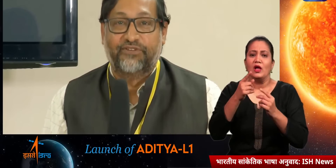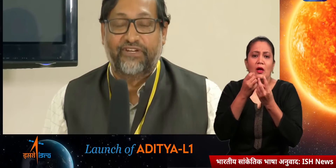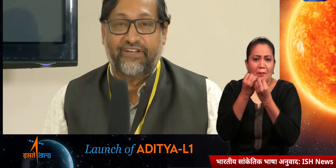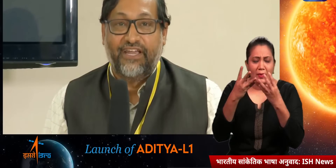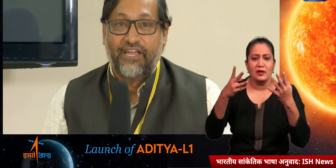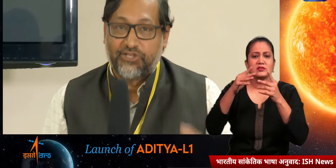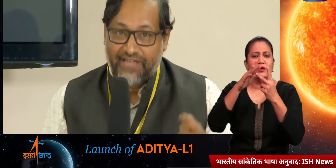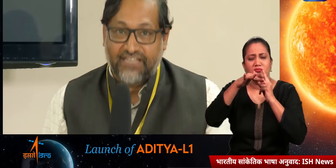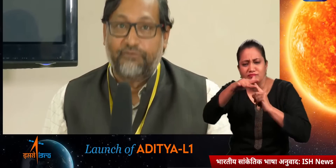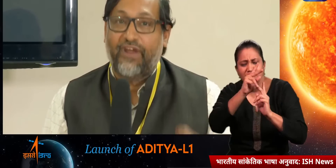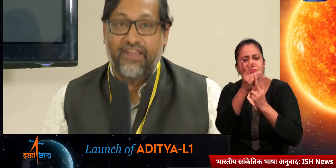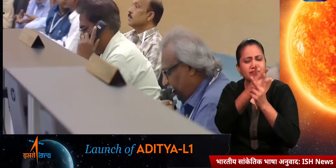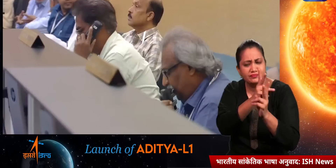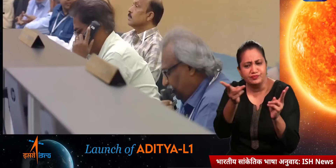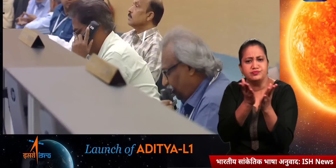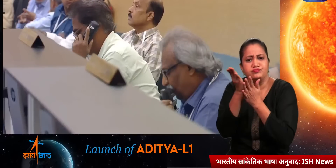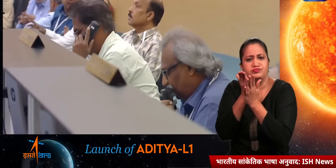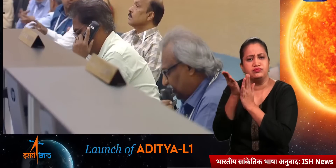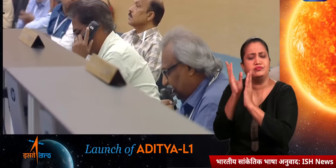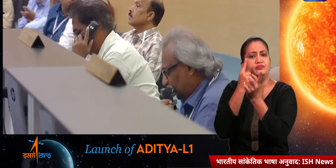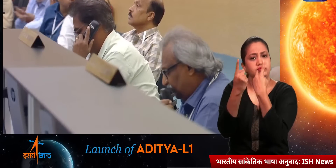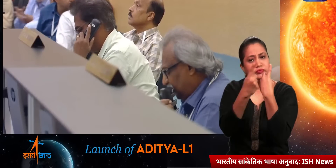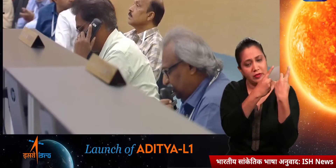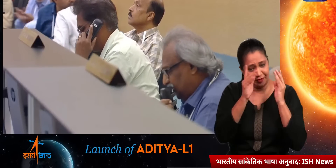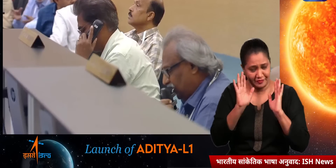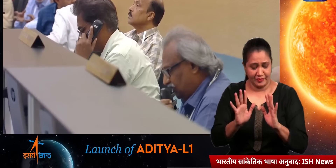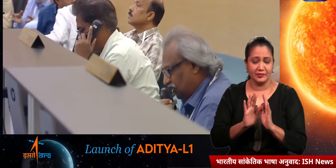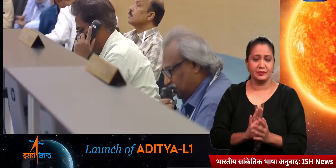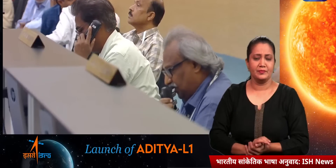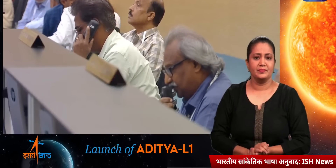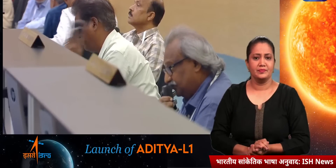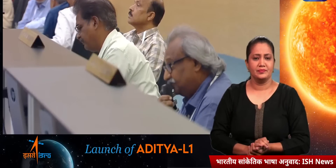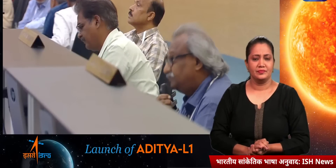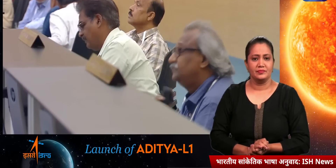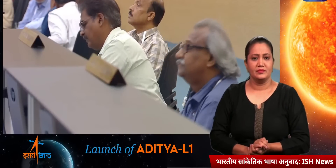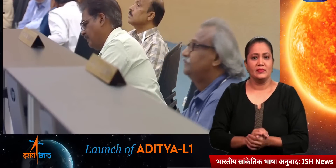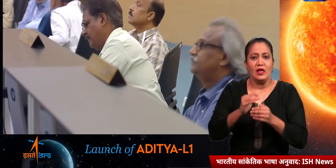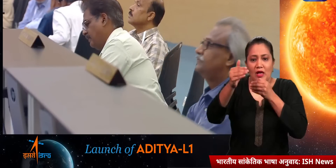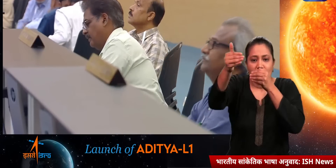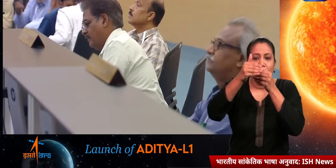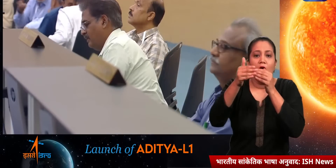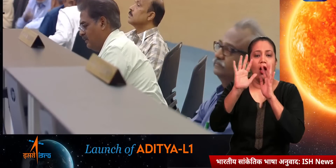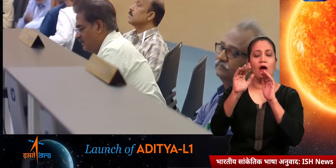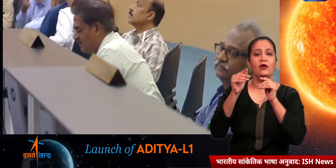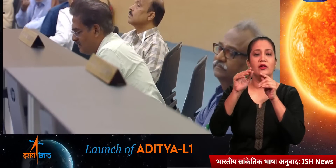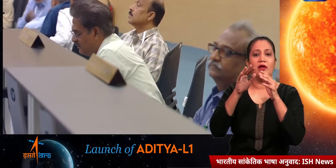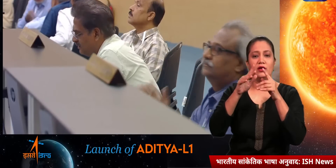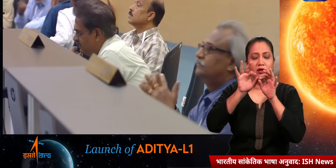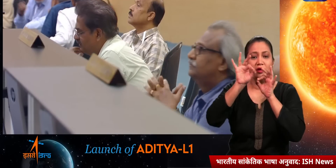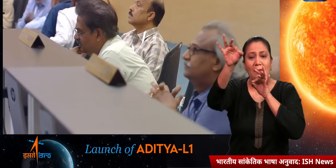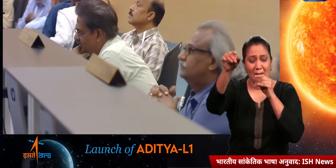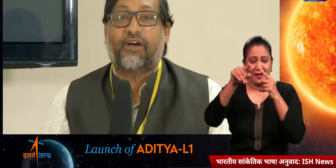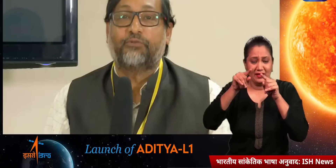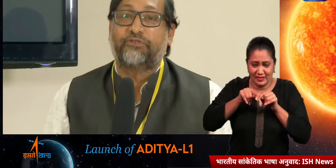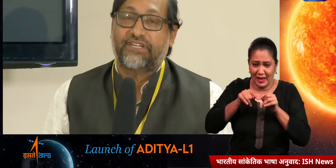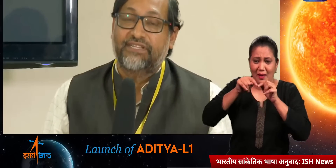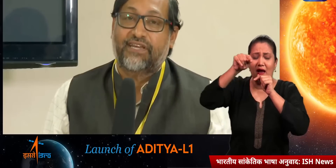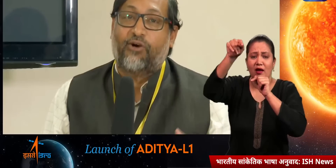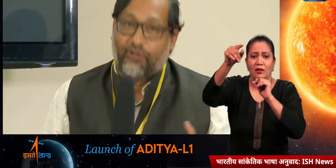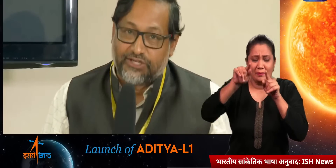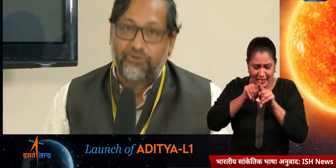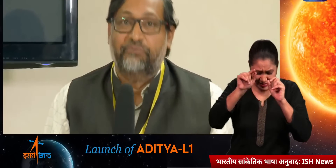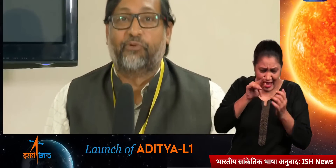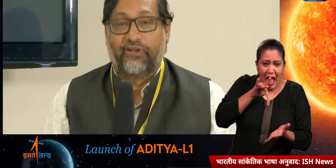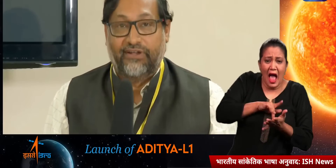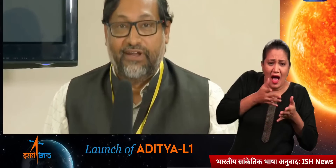multi-wavelength observatory. So that's very important to have the shorter wavelength coverage from the space. And in addition, the ground-based observations